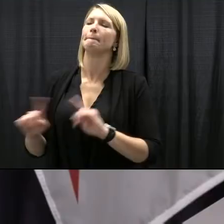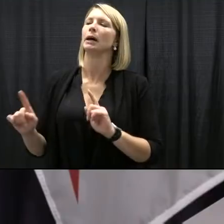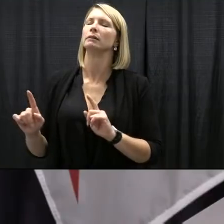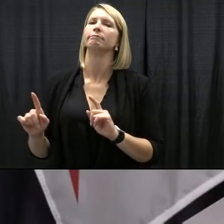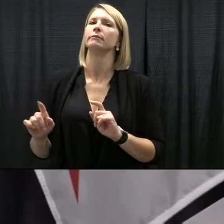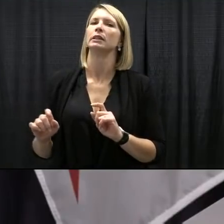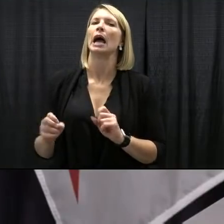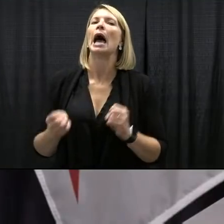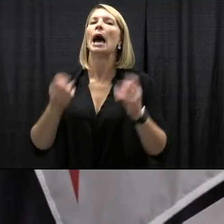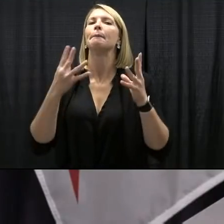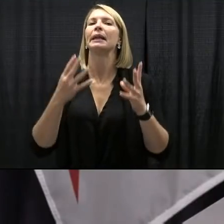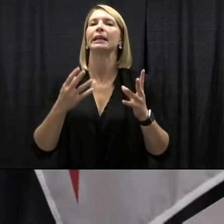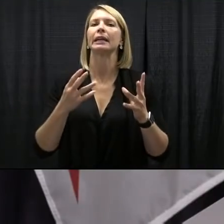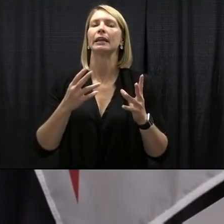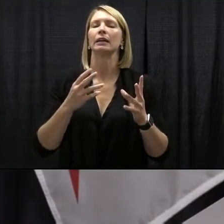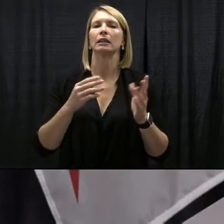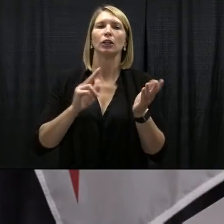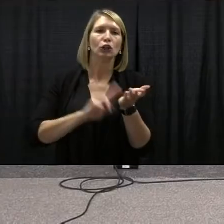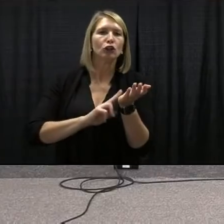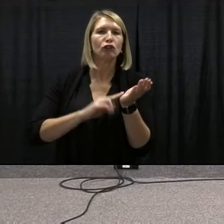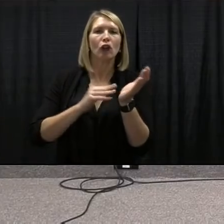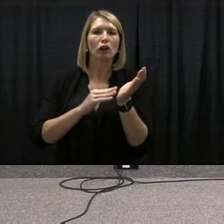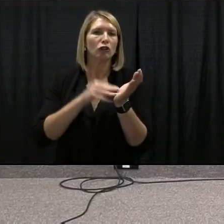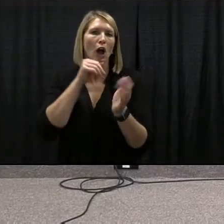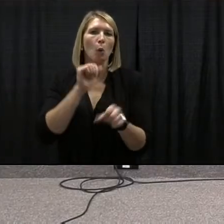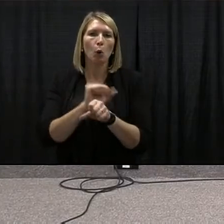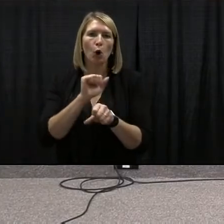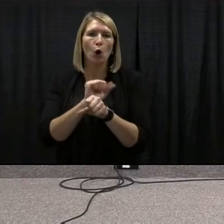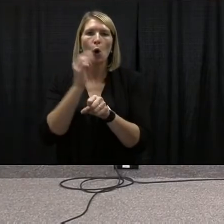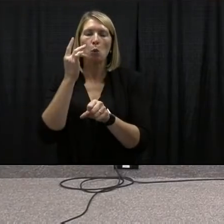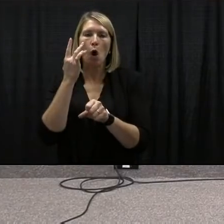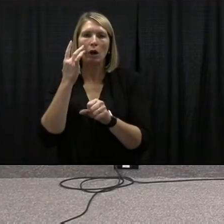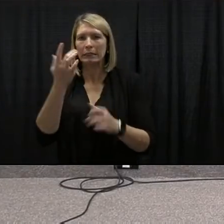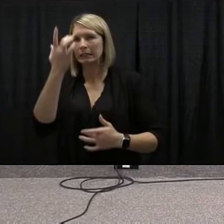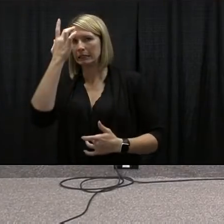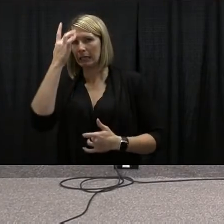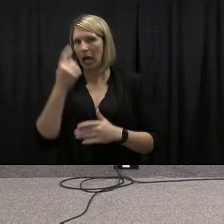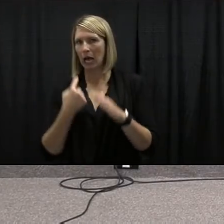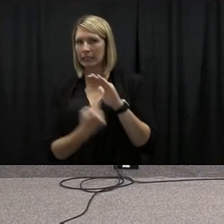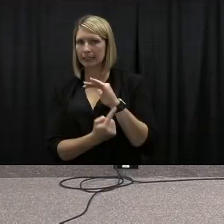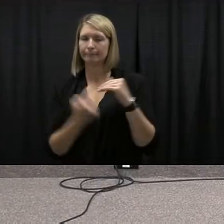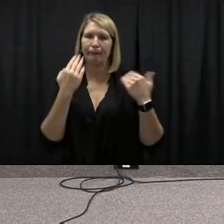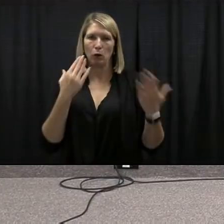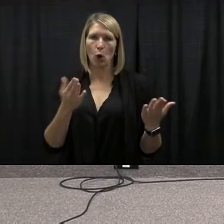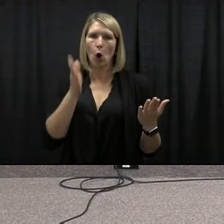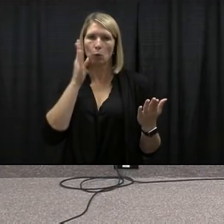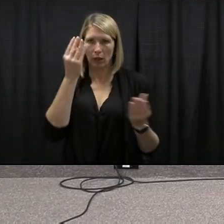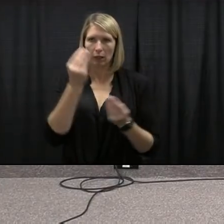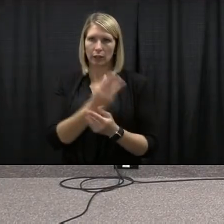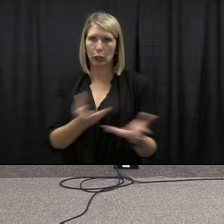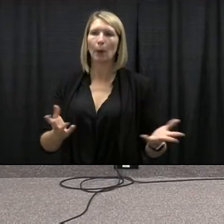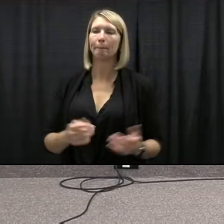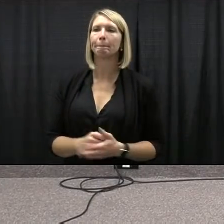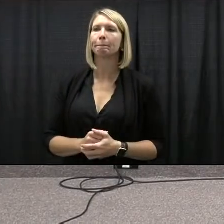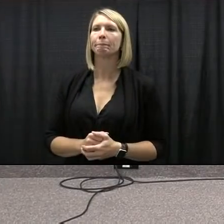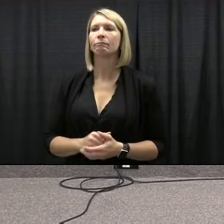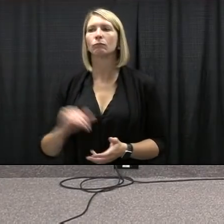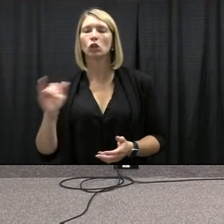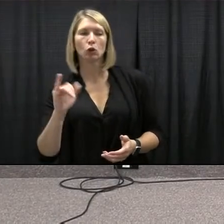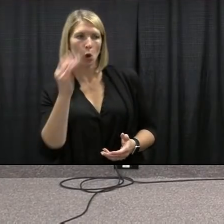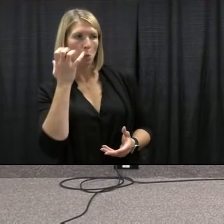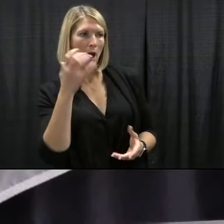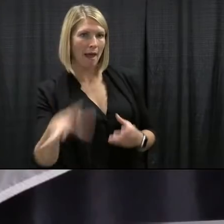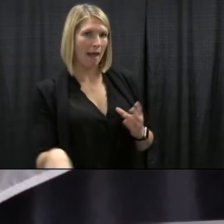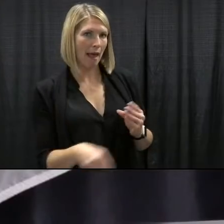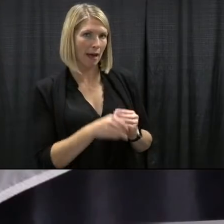workers are off due to isolation. Jody, I'll just follow up and say that because you asked the first question, that was a source of conversation amongst the Atlantic